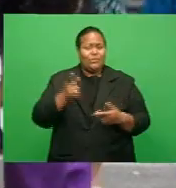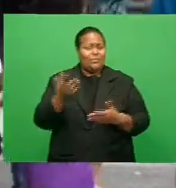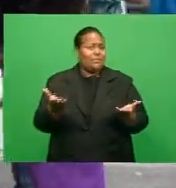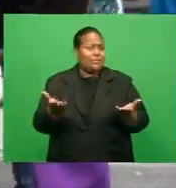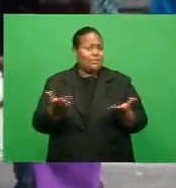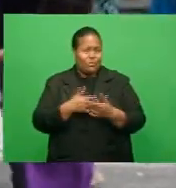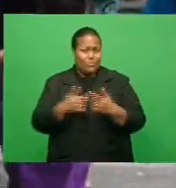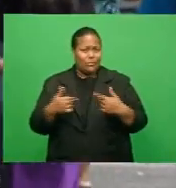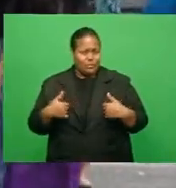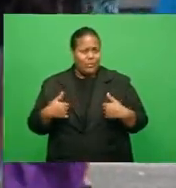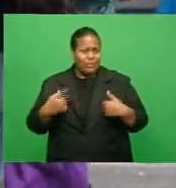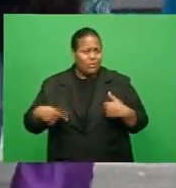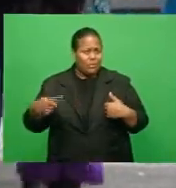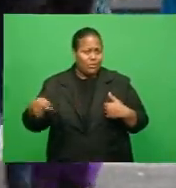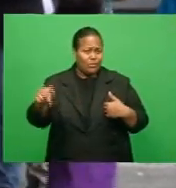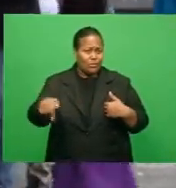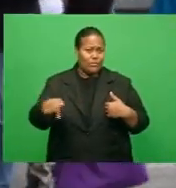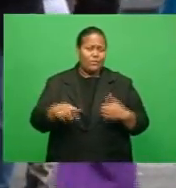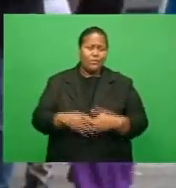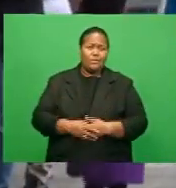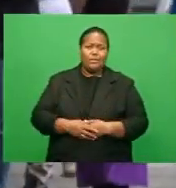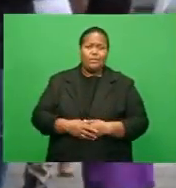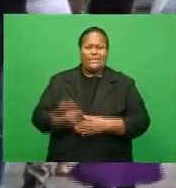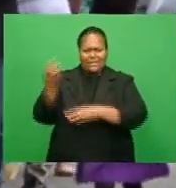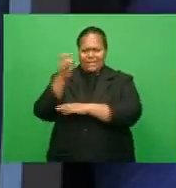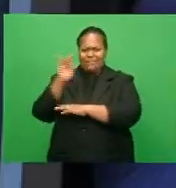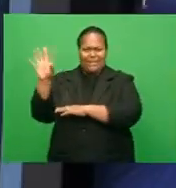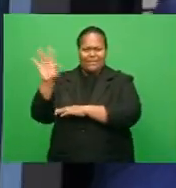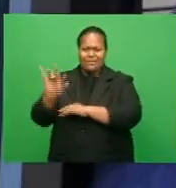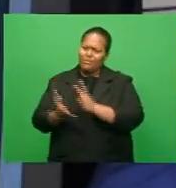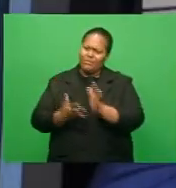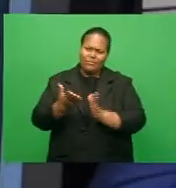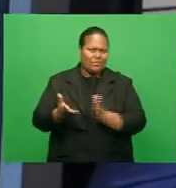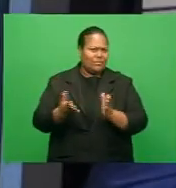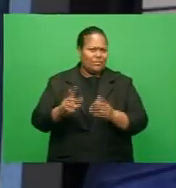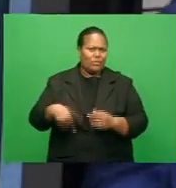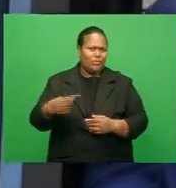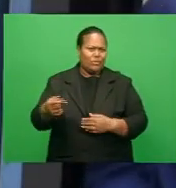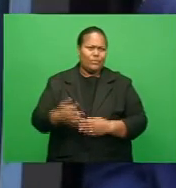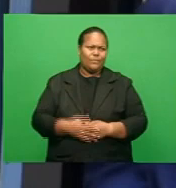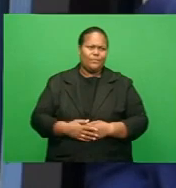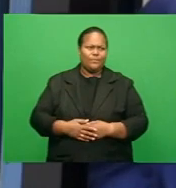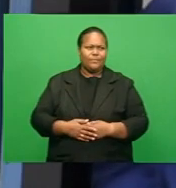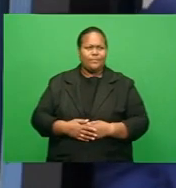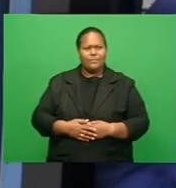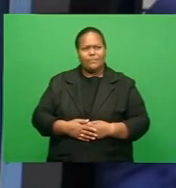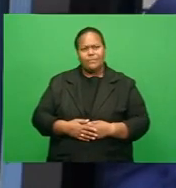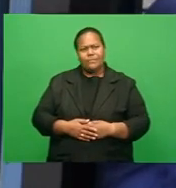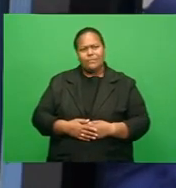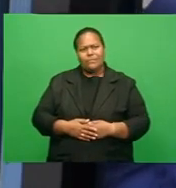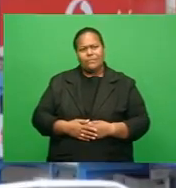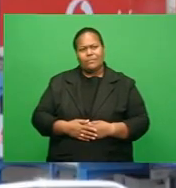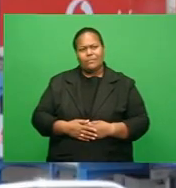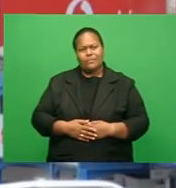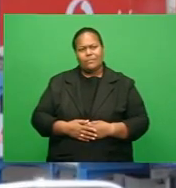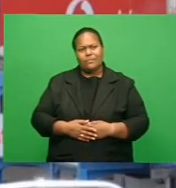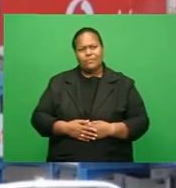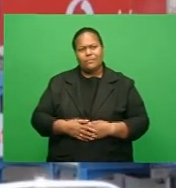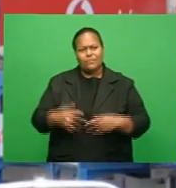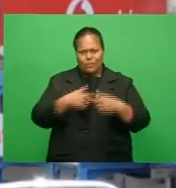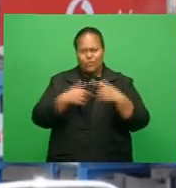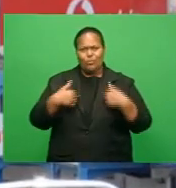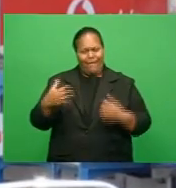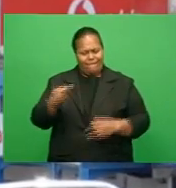like our 50th anniversary independence celebrations. By remaining positive and firm in our faith